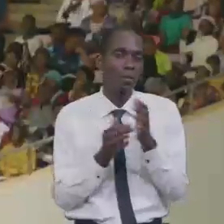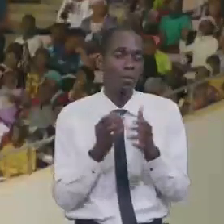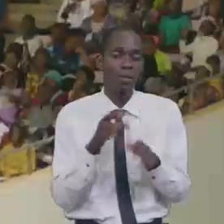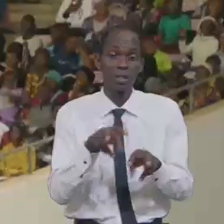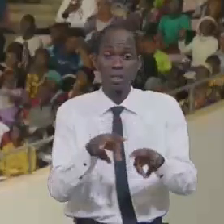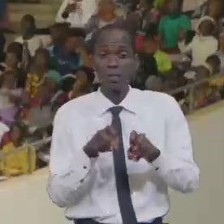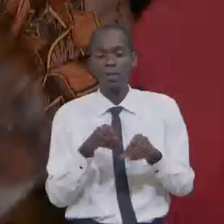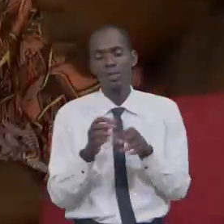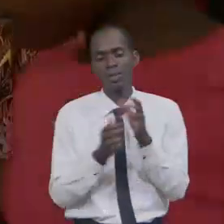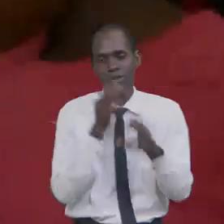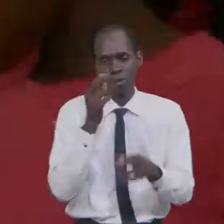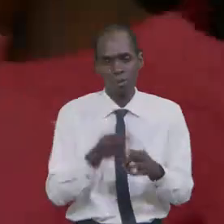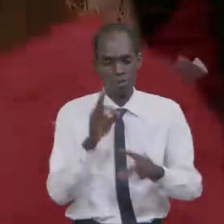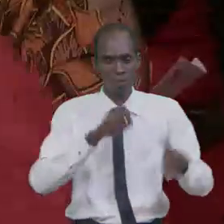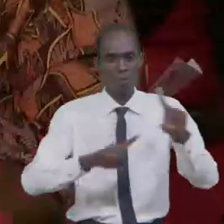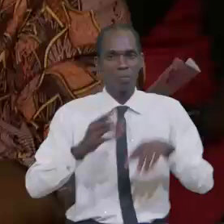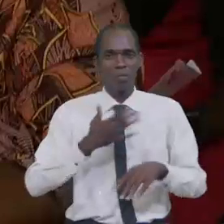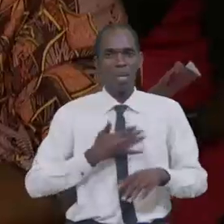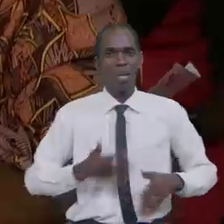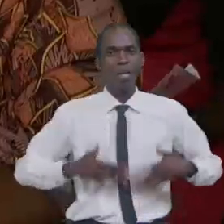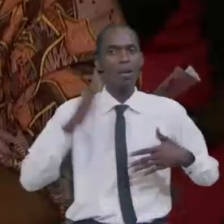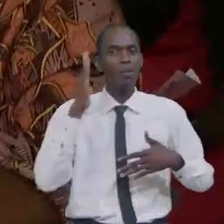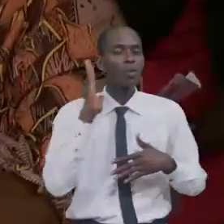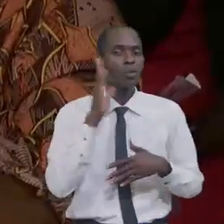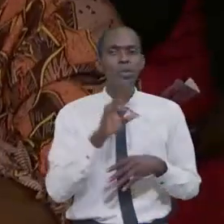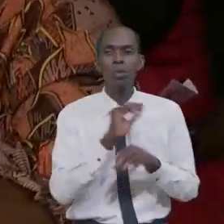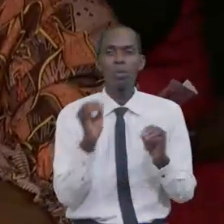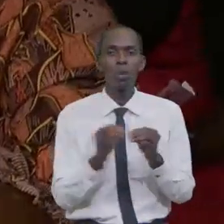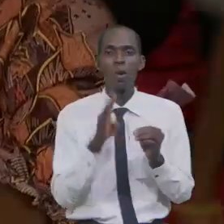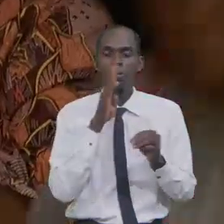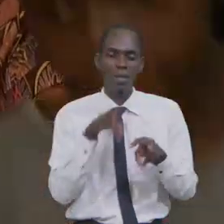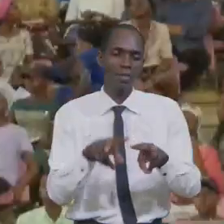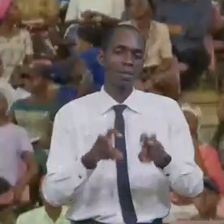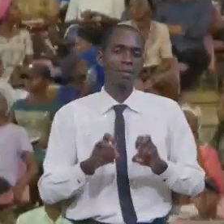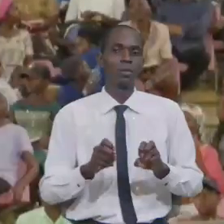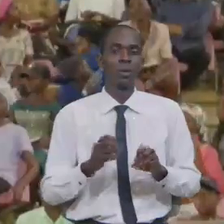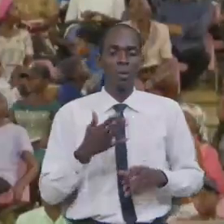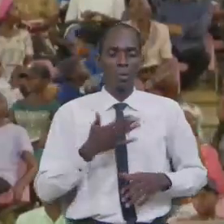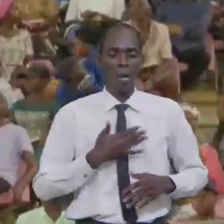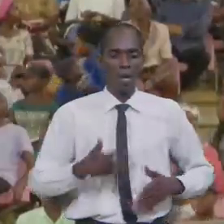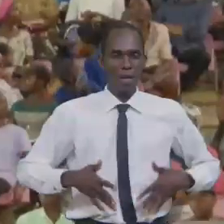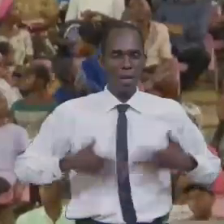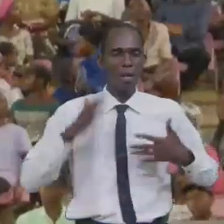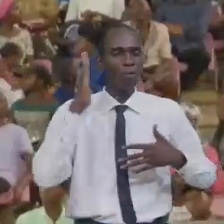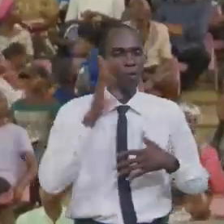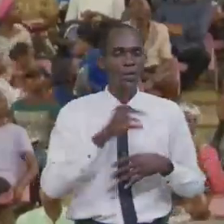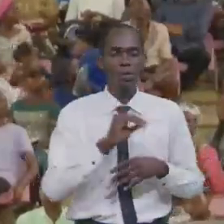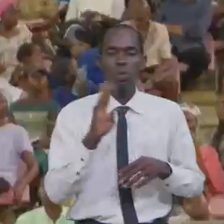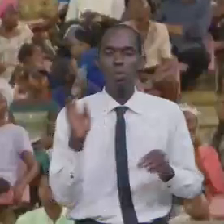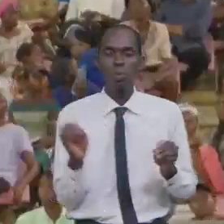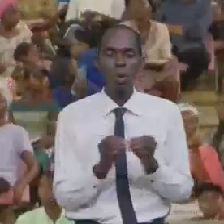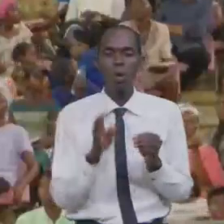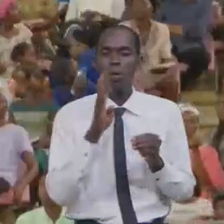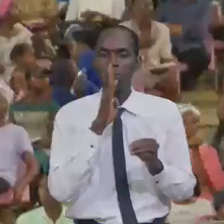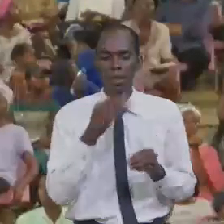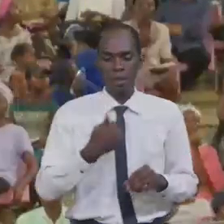be selfish. Your life will no more be self-centered. My life will no